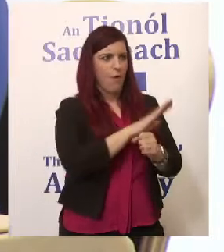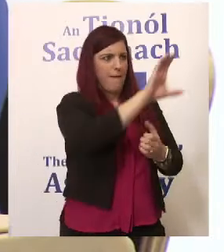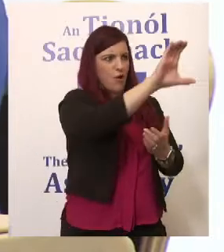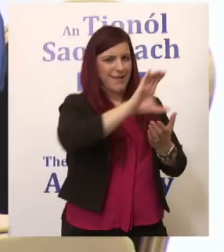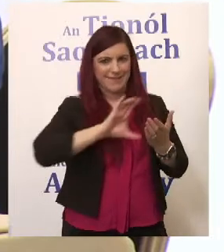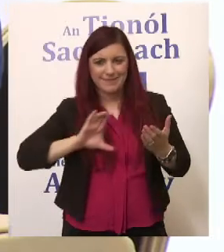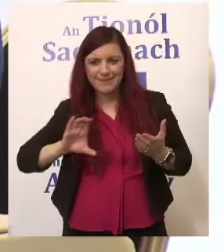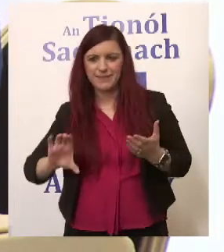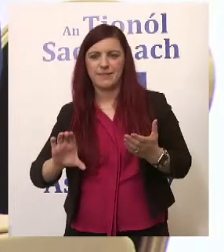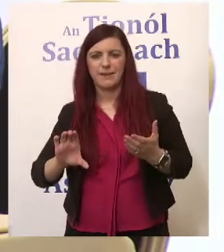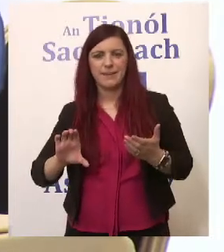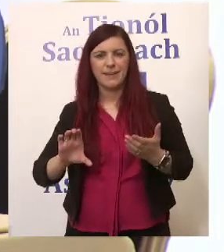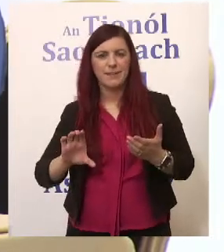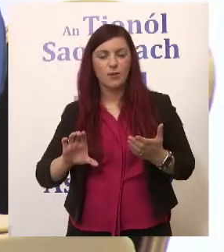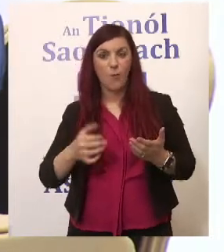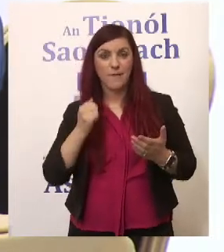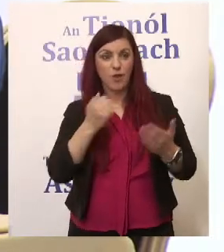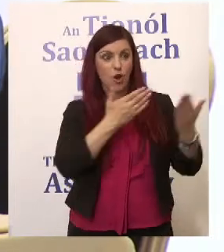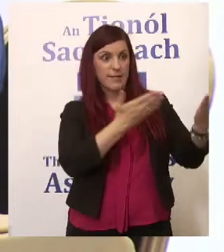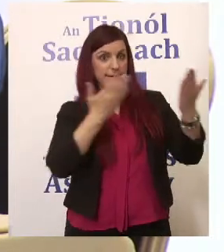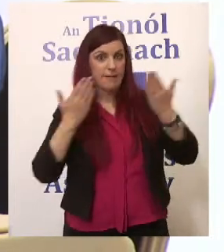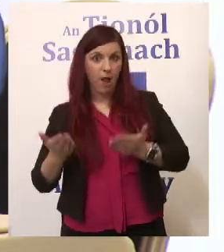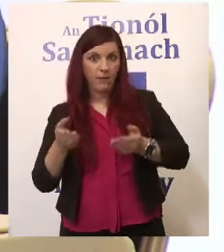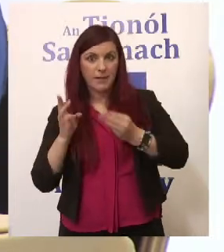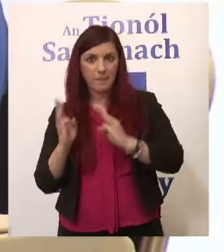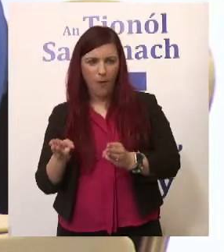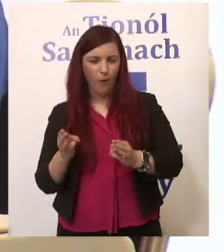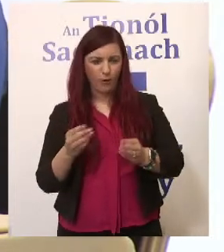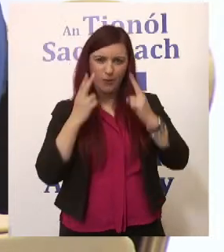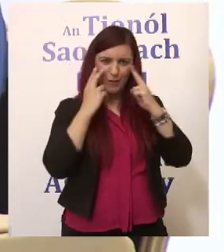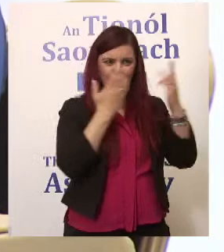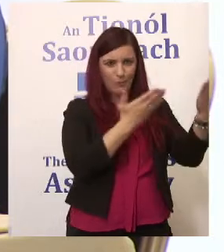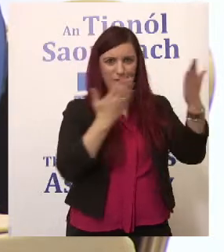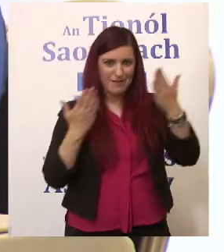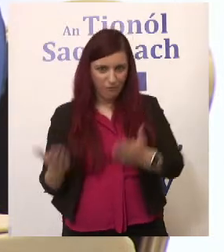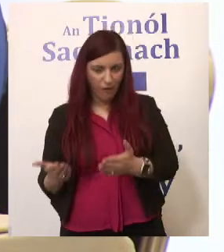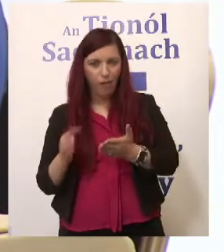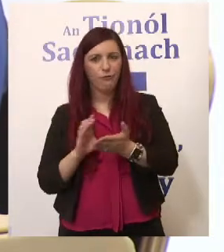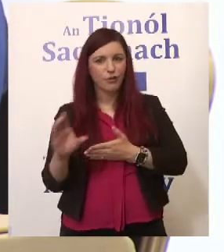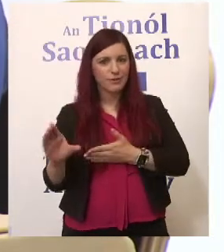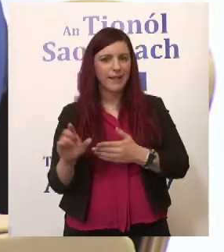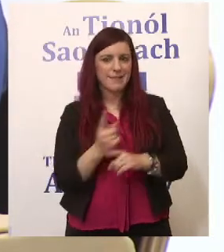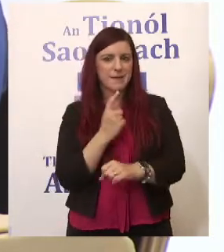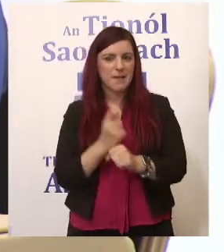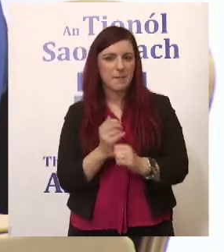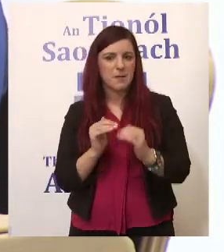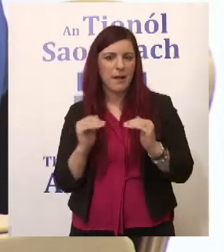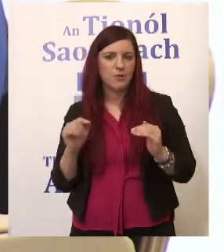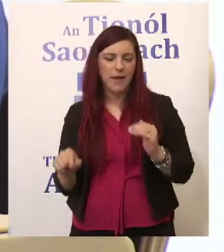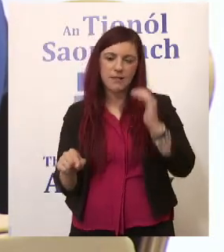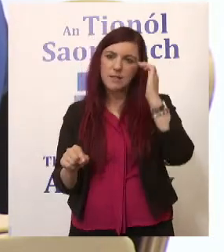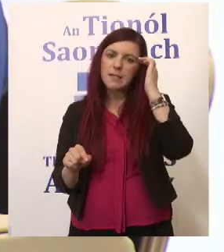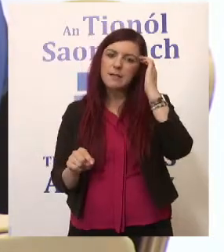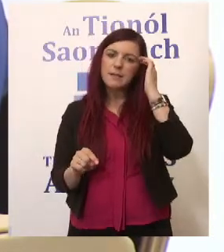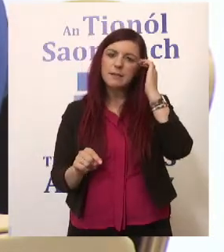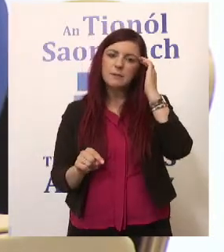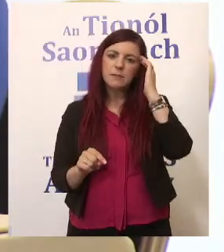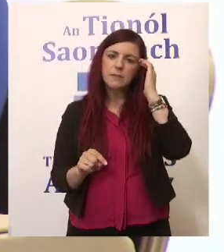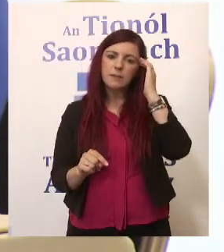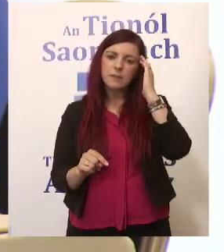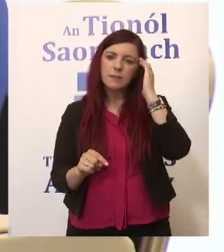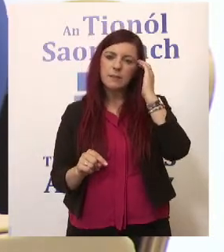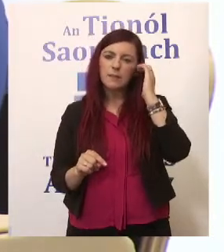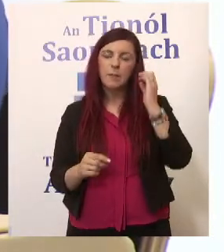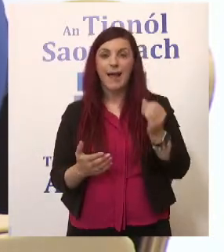they would have to devolve in some way to local level to support the provision of that service if it was going to become more extensive at local level.